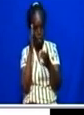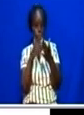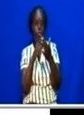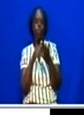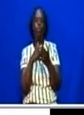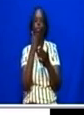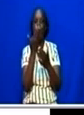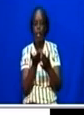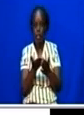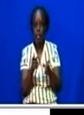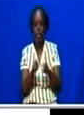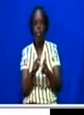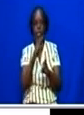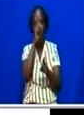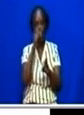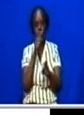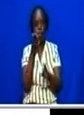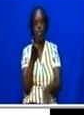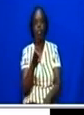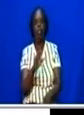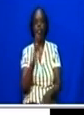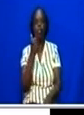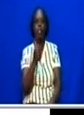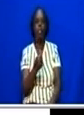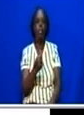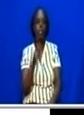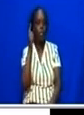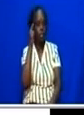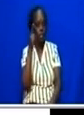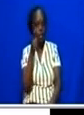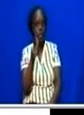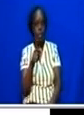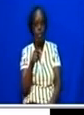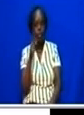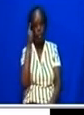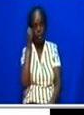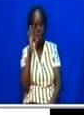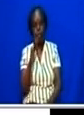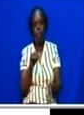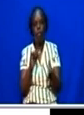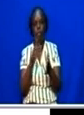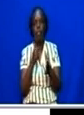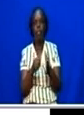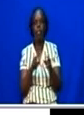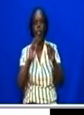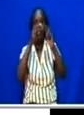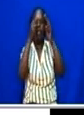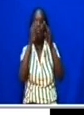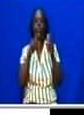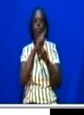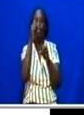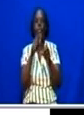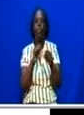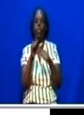we answer the question. So the first aspect is that we refresh ourselves and say the theme of the question is